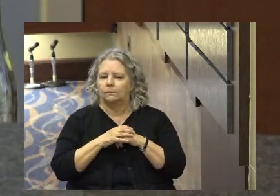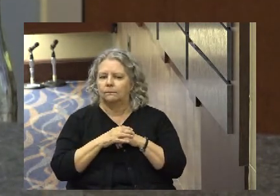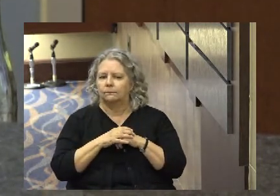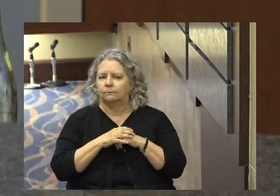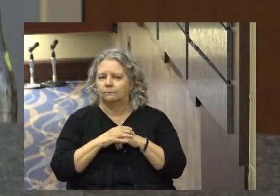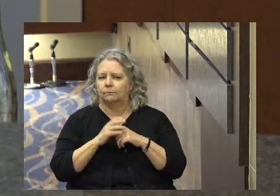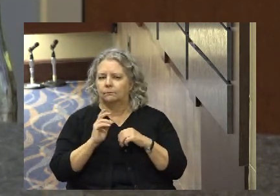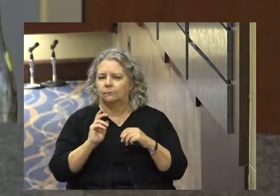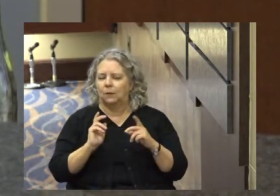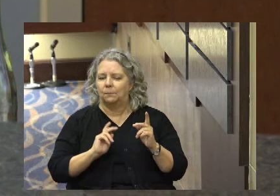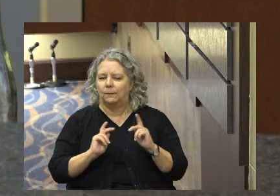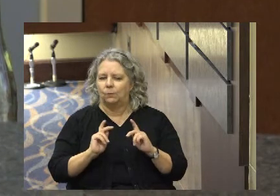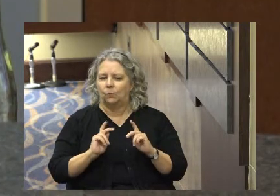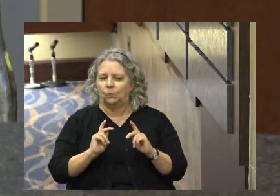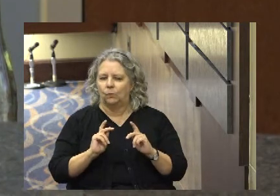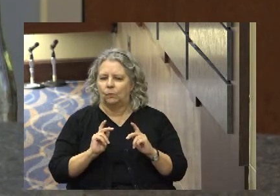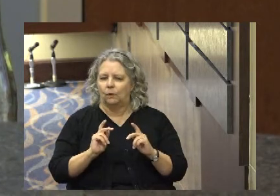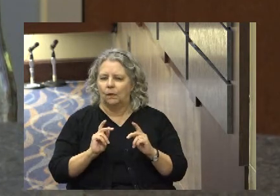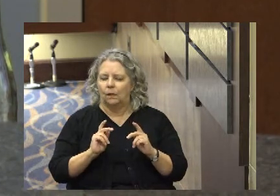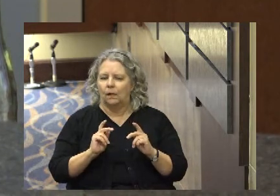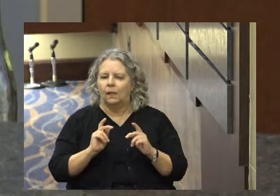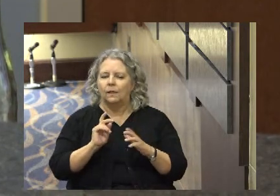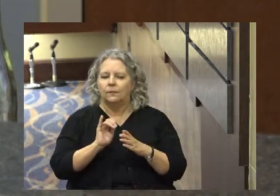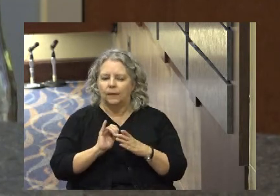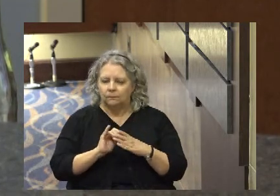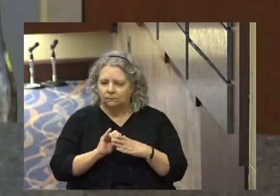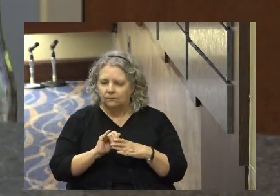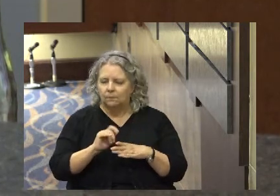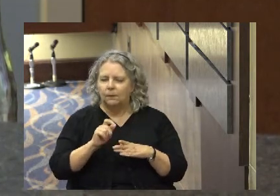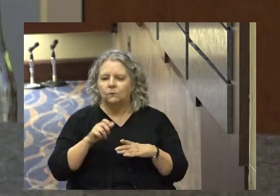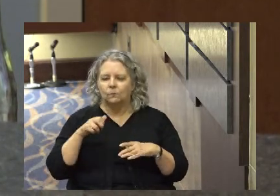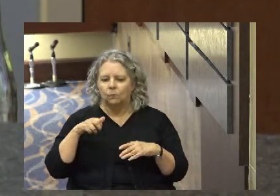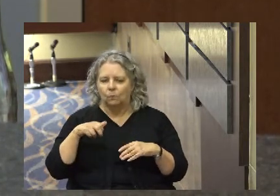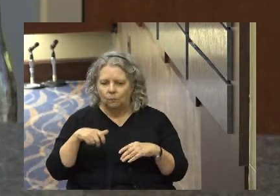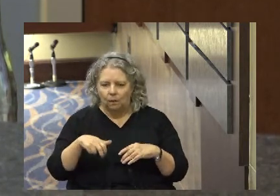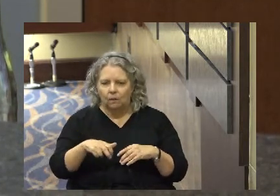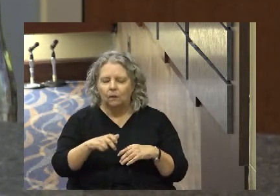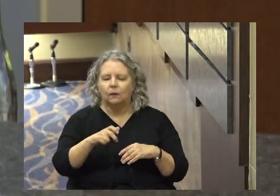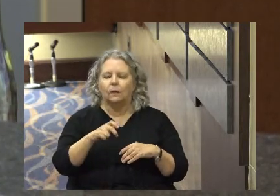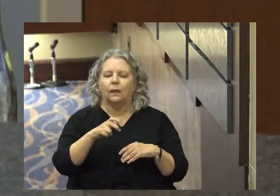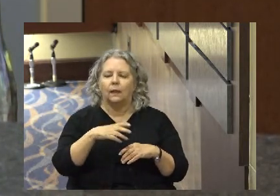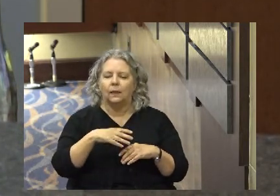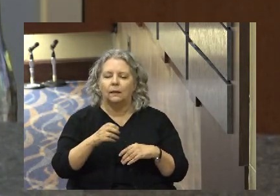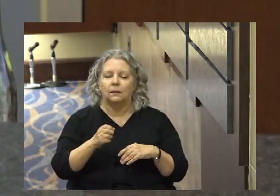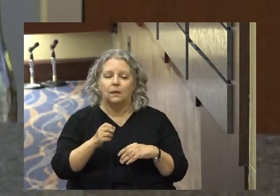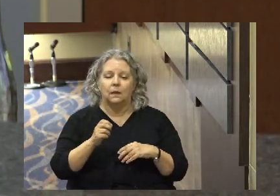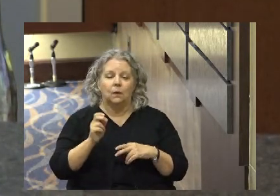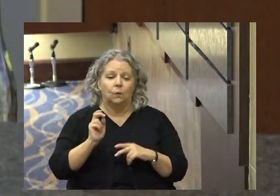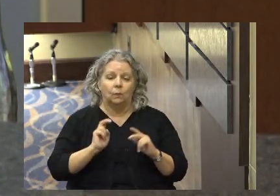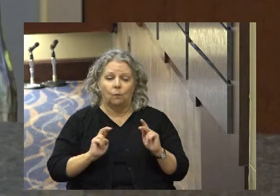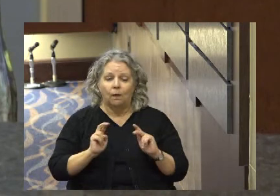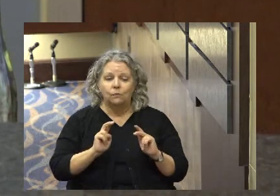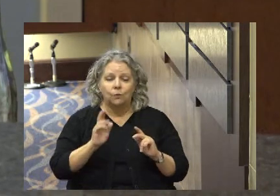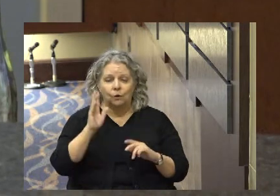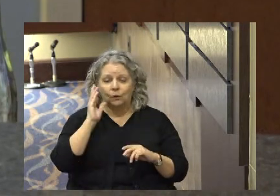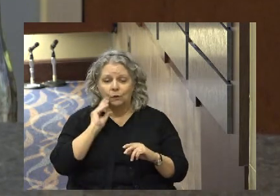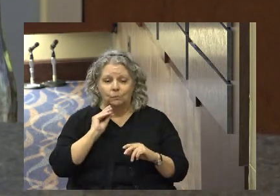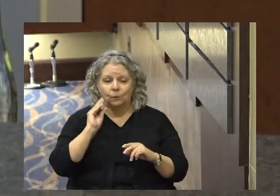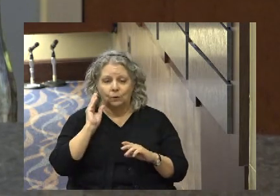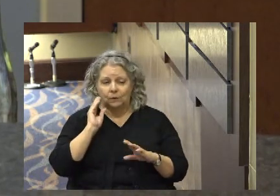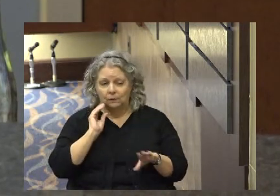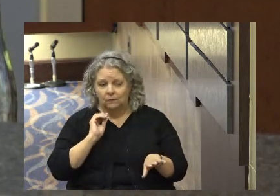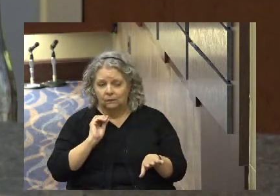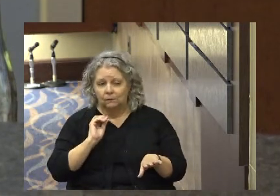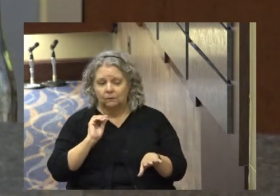they choose to be mobile. And why should their experience not be everything that it is this city? So